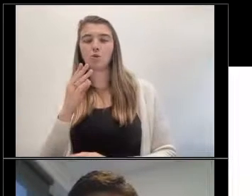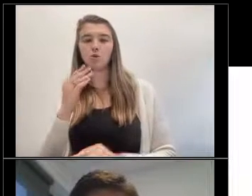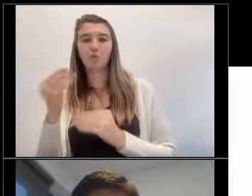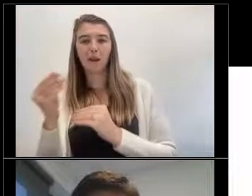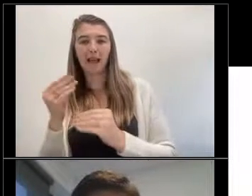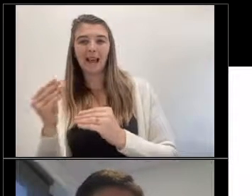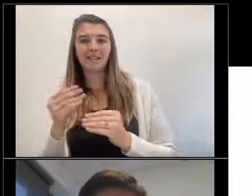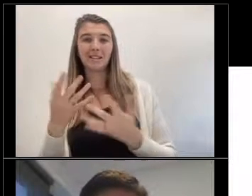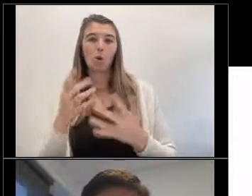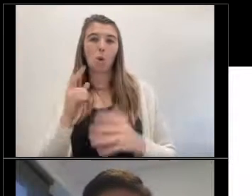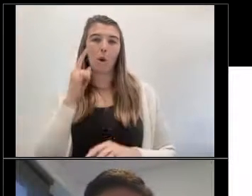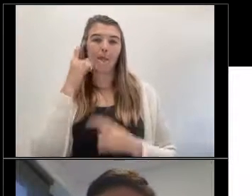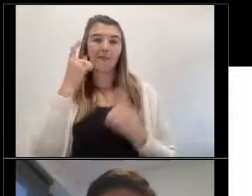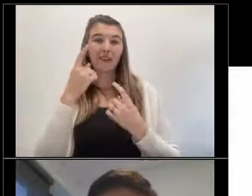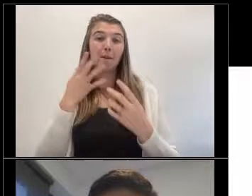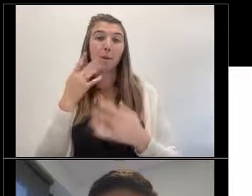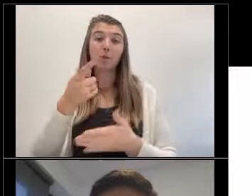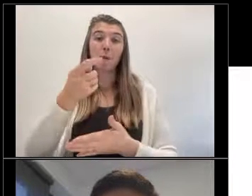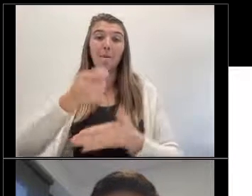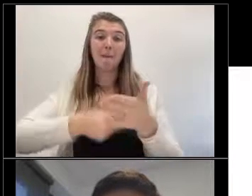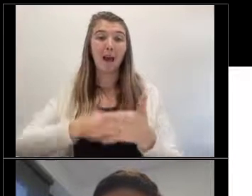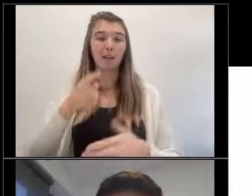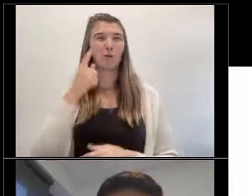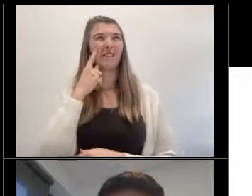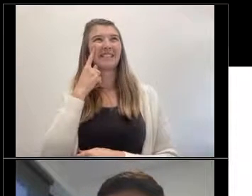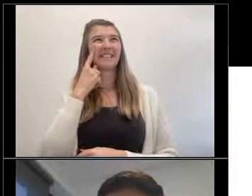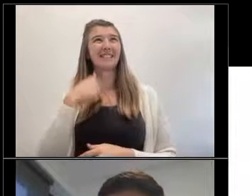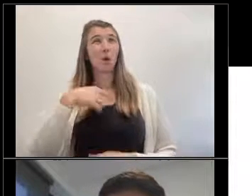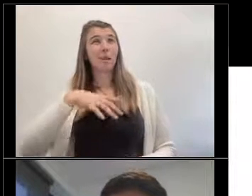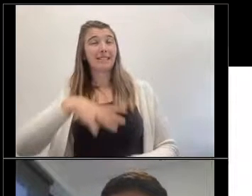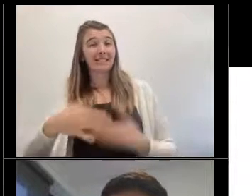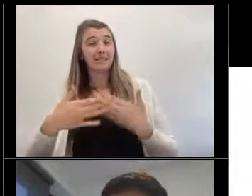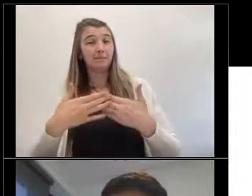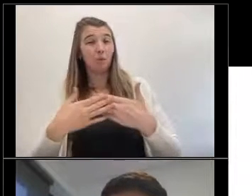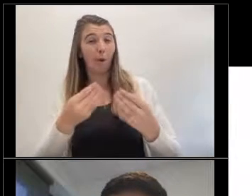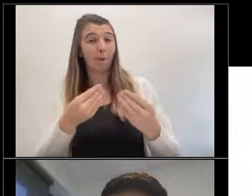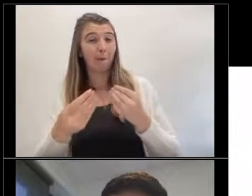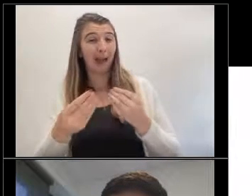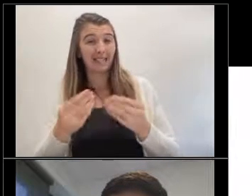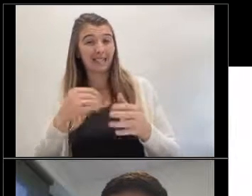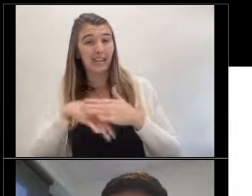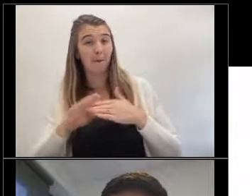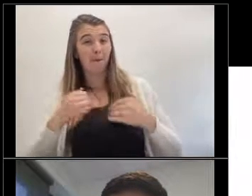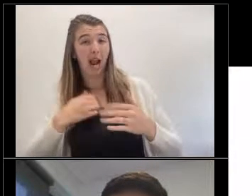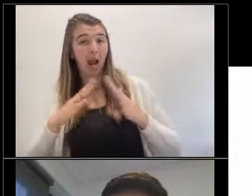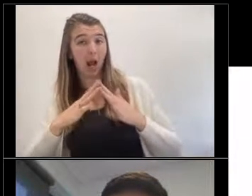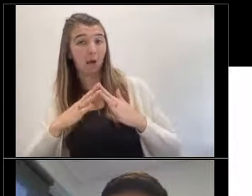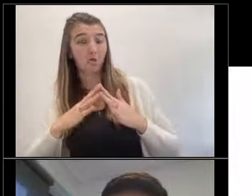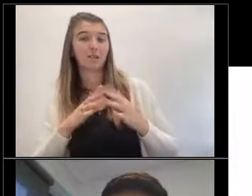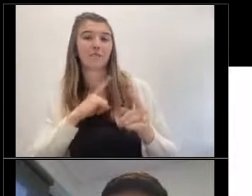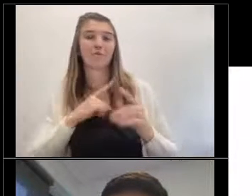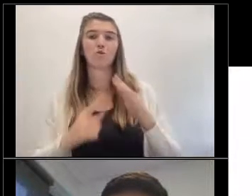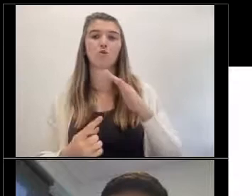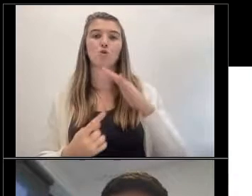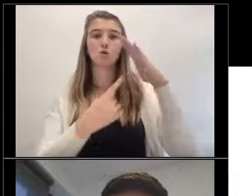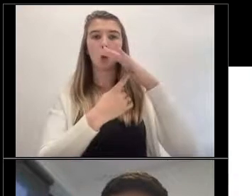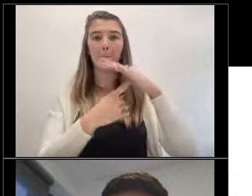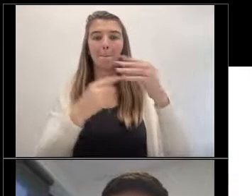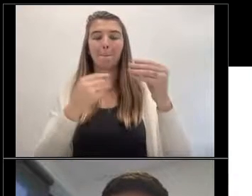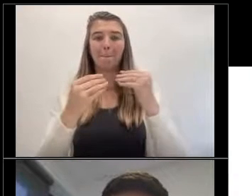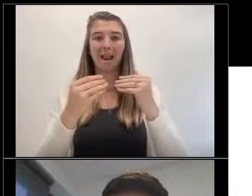plastic item in your household? Because like at the top of the plastic waste pollution should be reduce